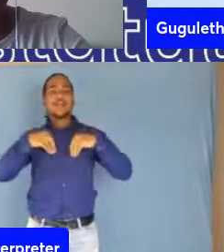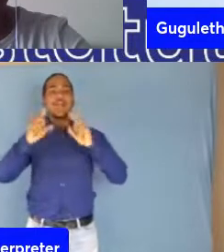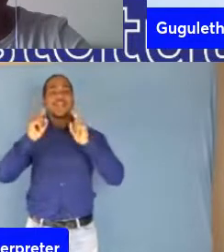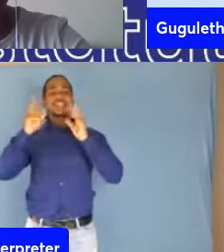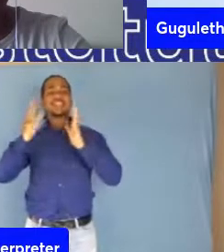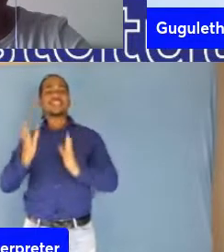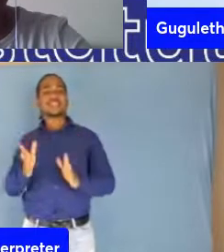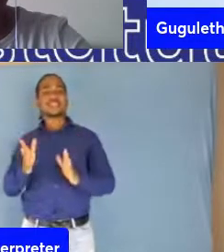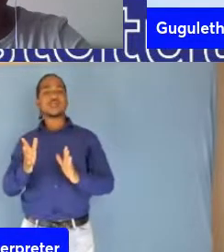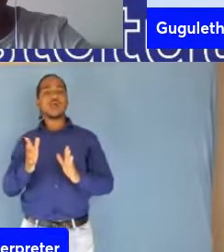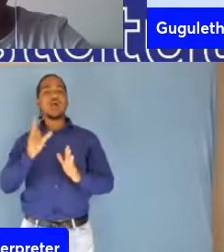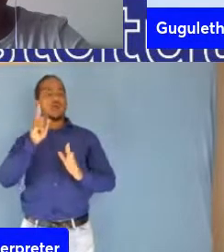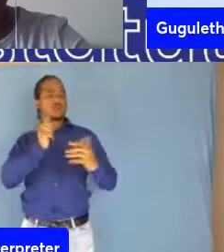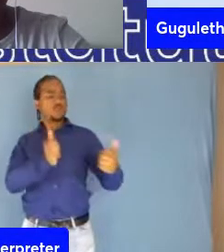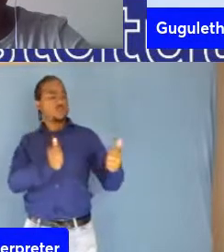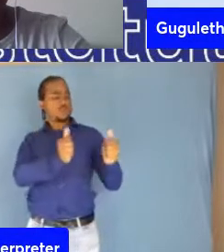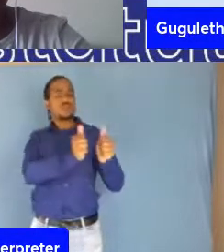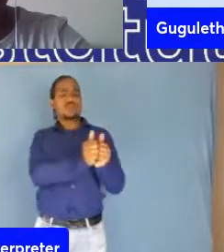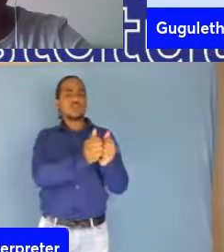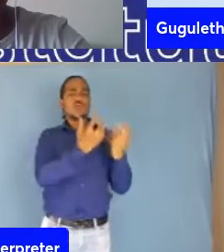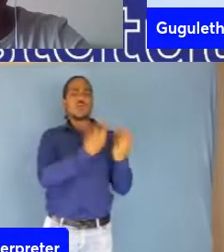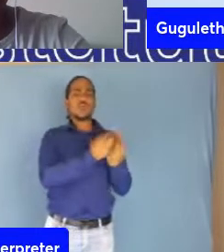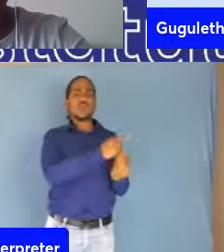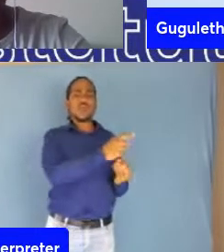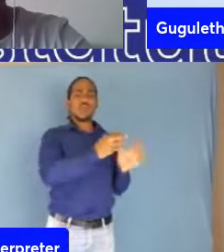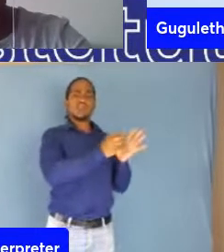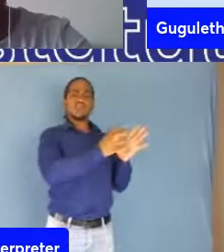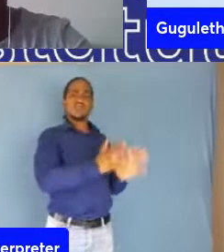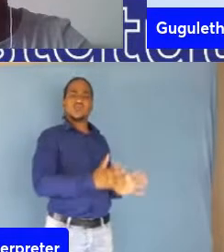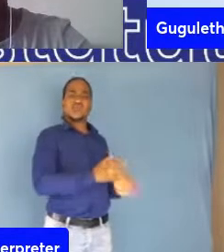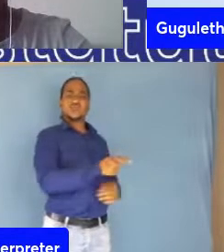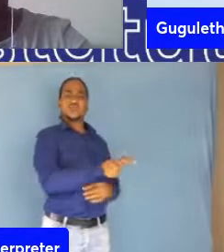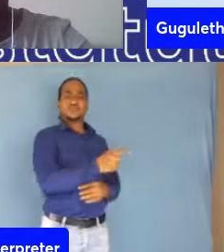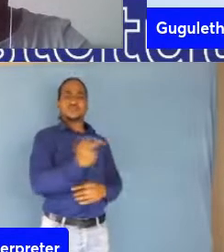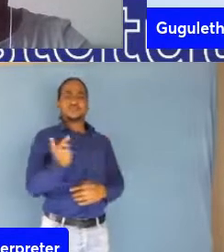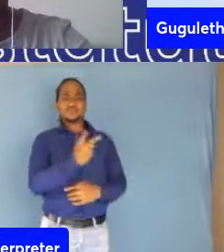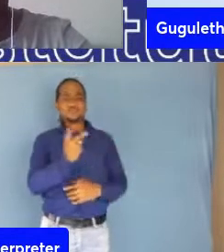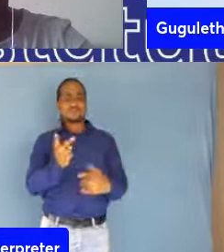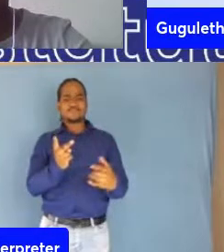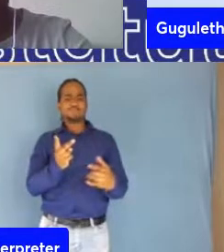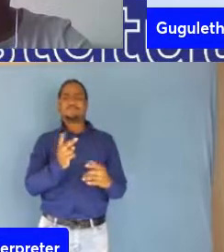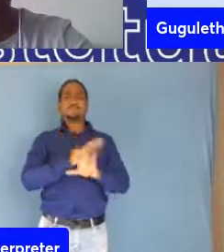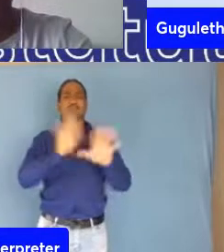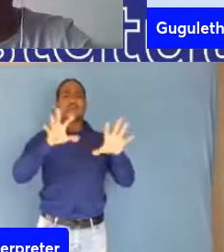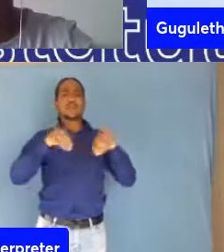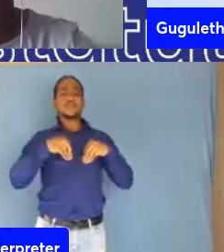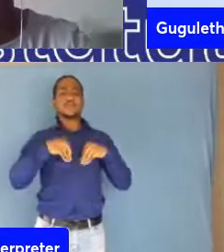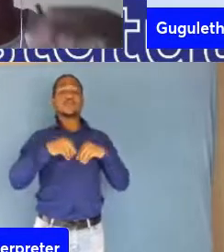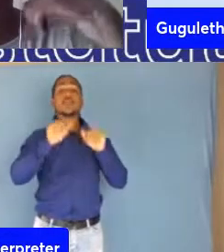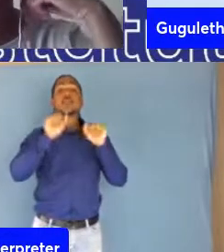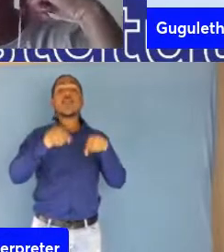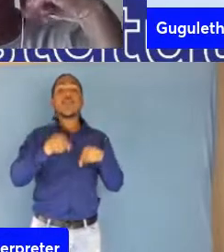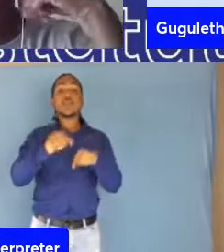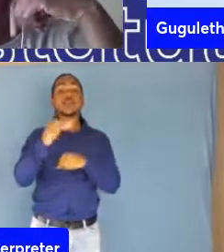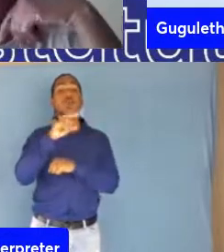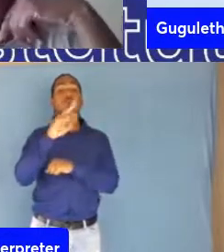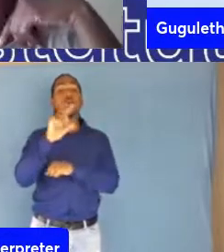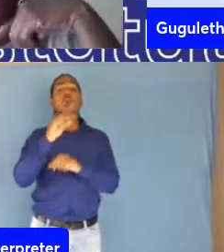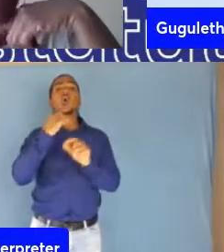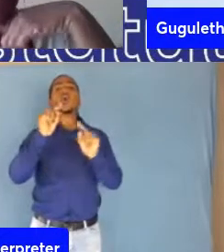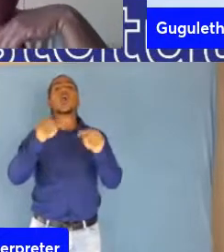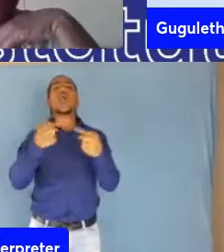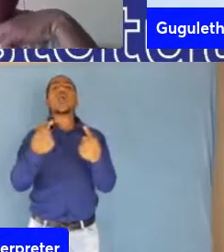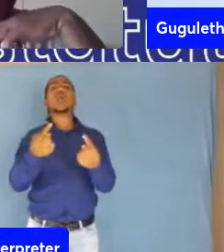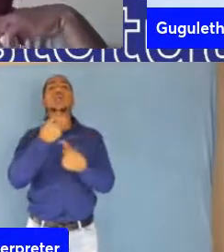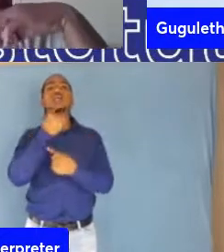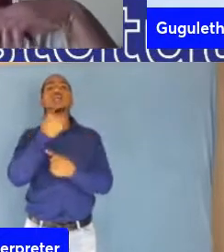with a girl. So, like you know, since Gugulethu was saying, you can't talk about the victims and not talk